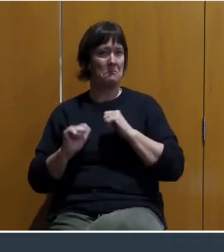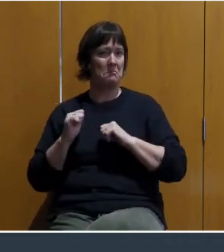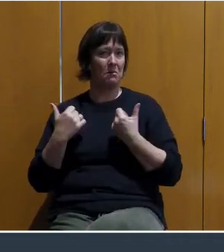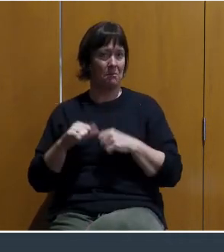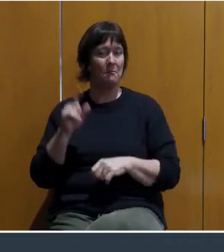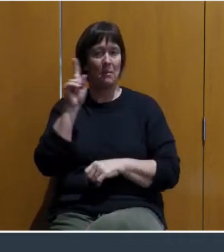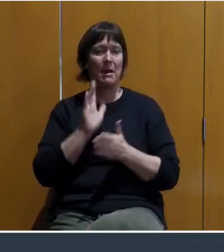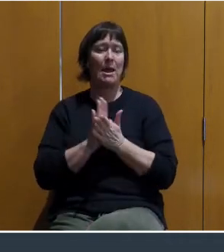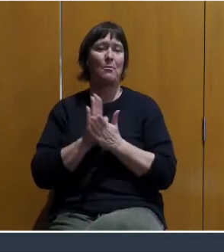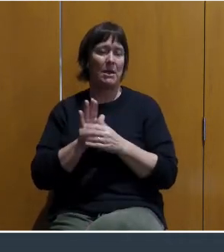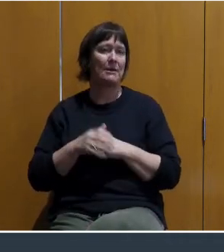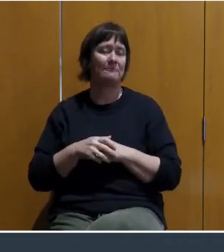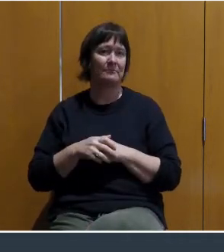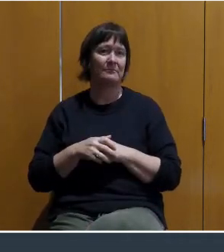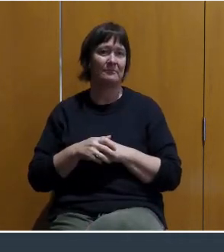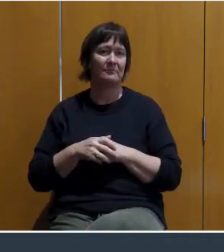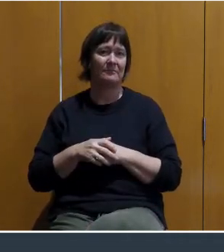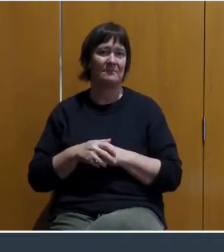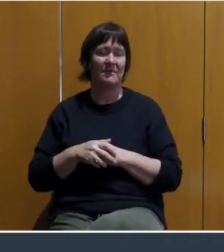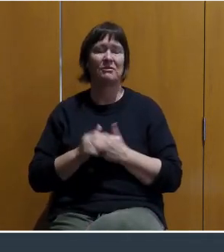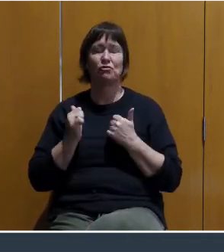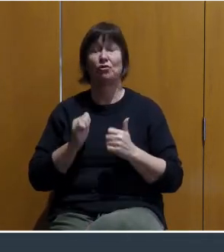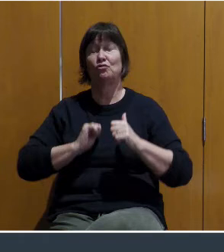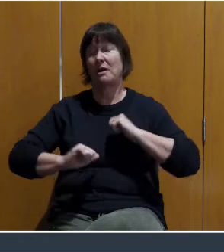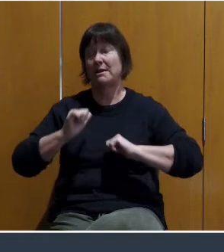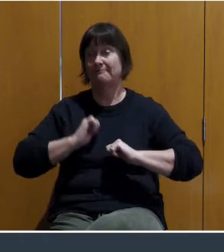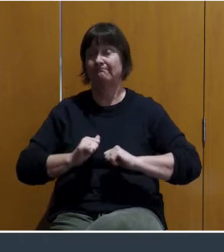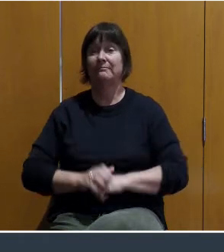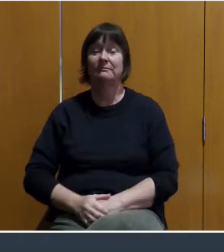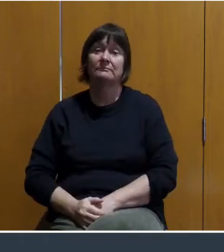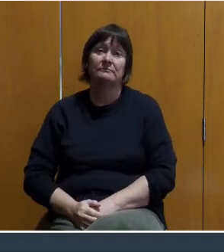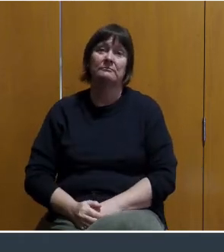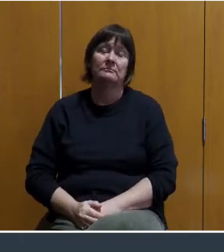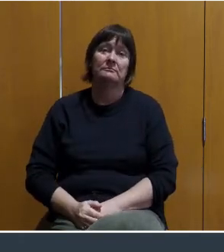people are happy because that's impressive. Thank you.